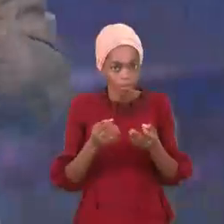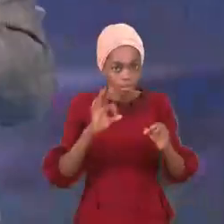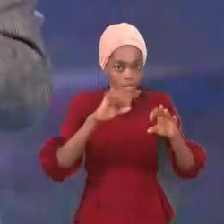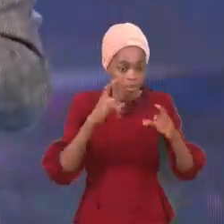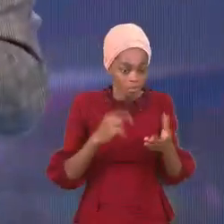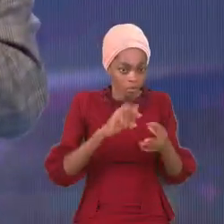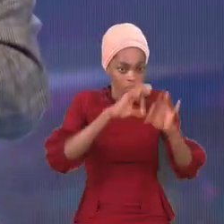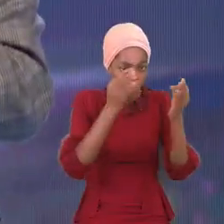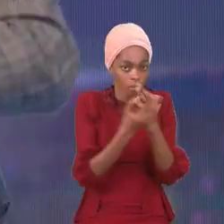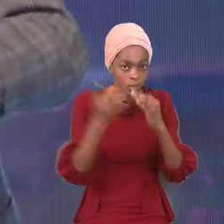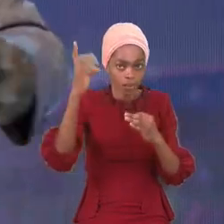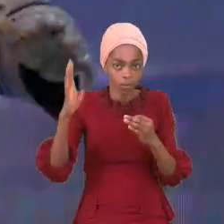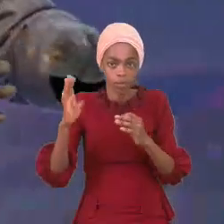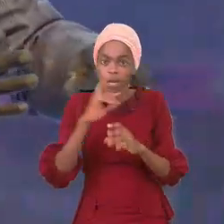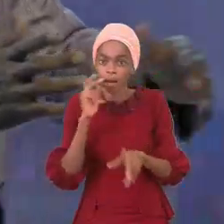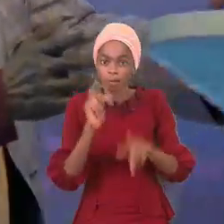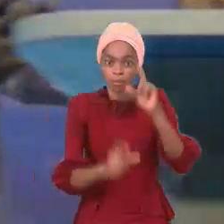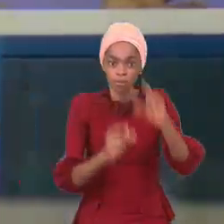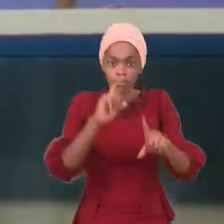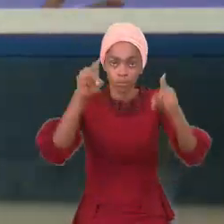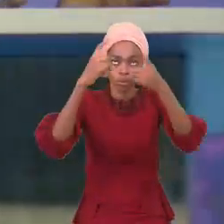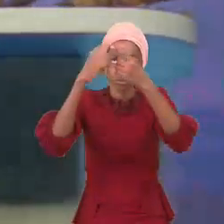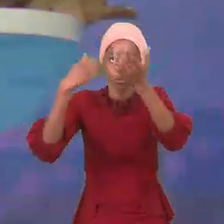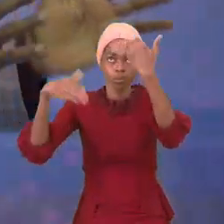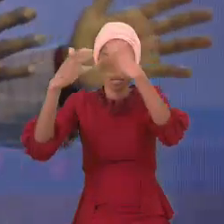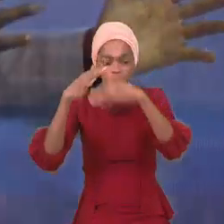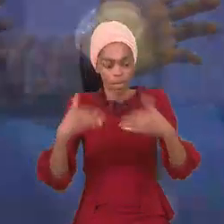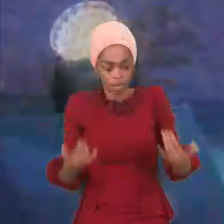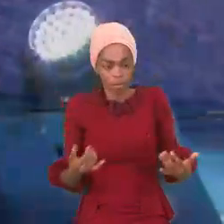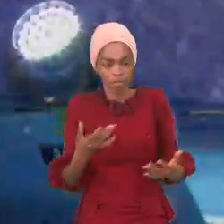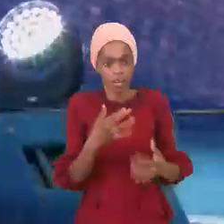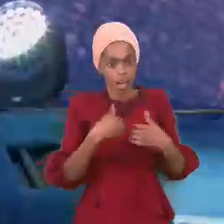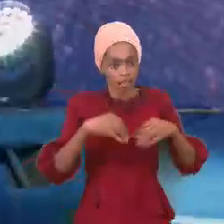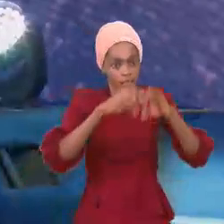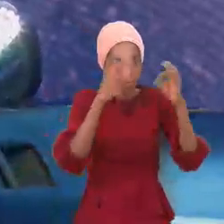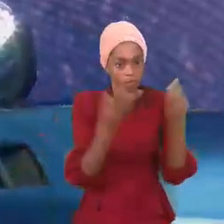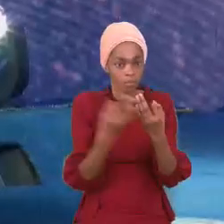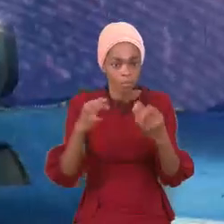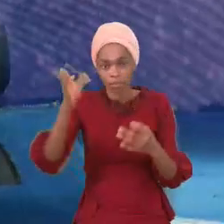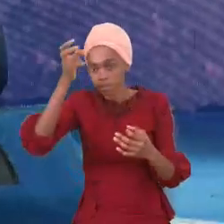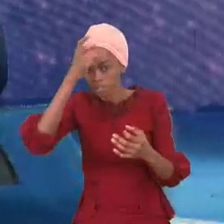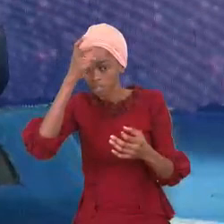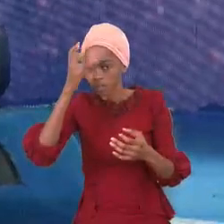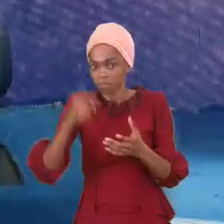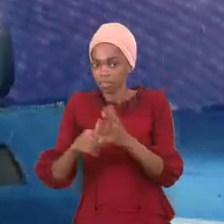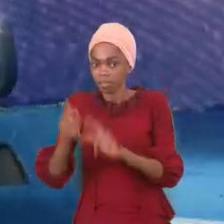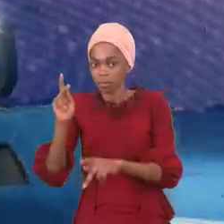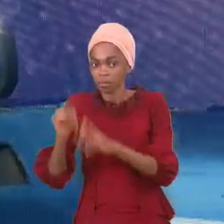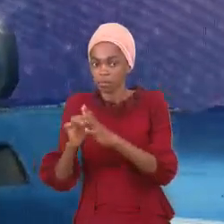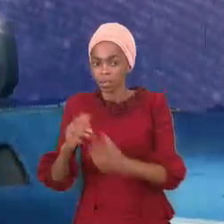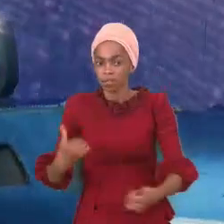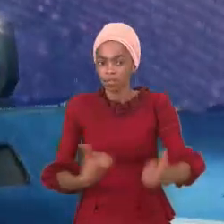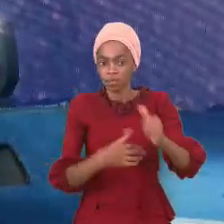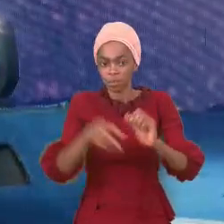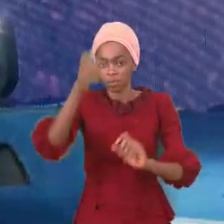people who are going to heaven. And then there's the family of Satan. Those are the people that are going to follow Satan to